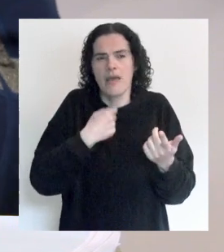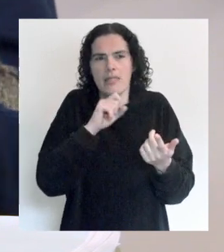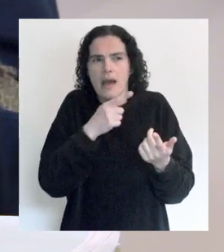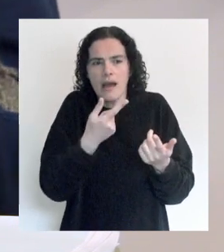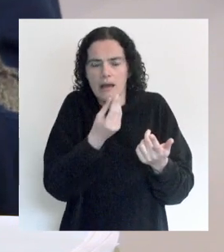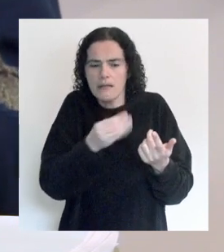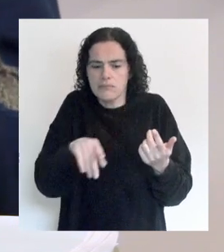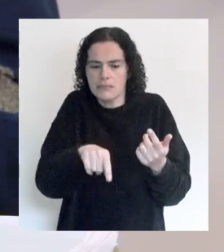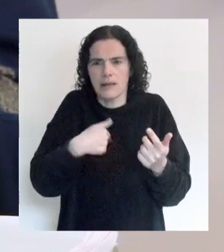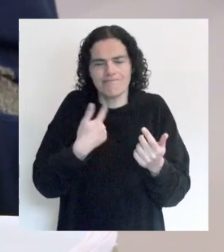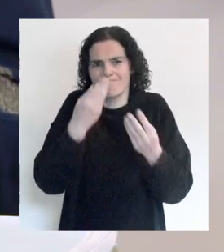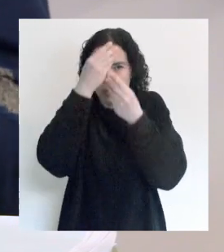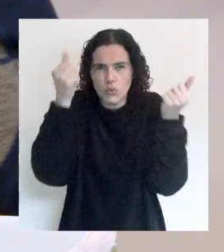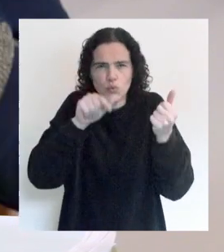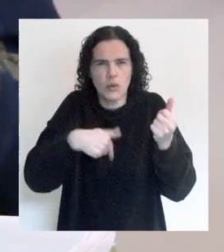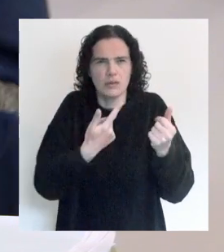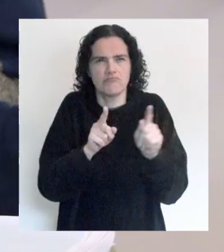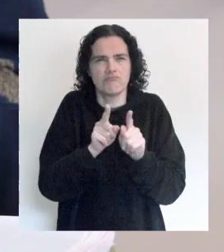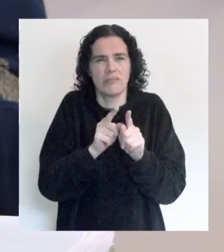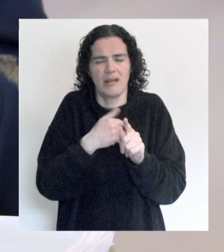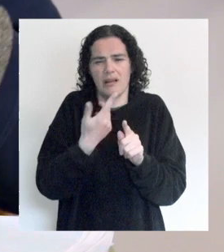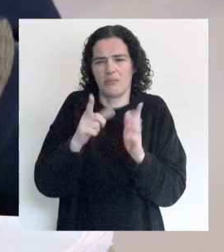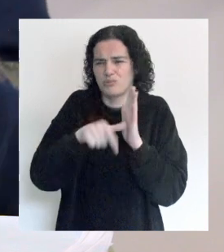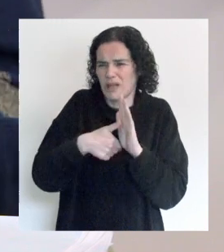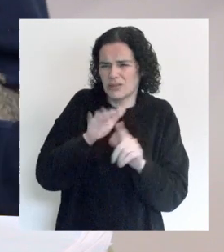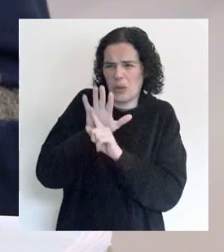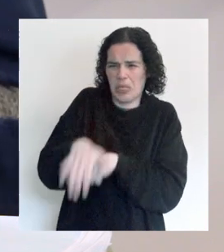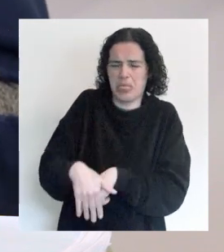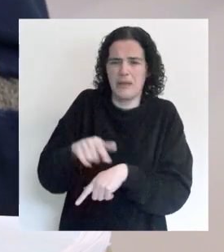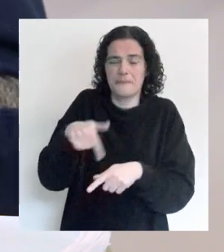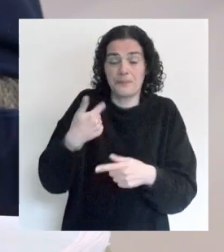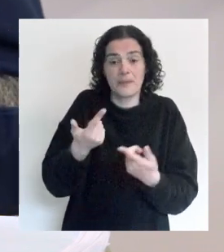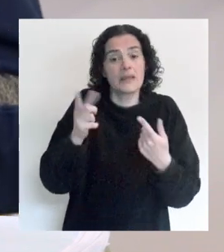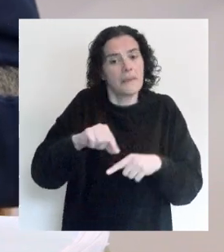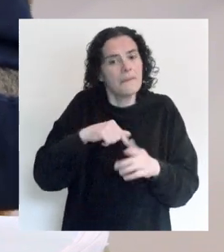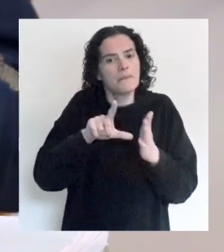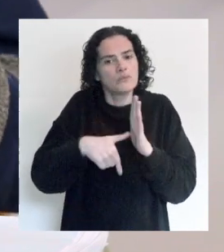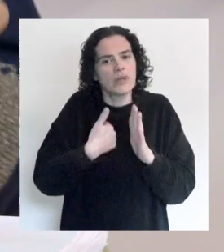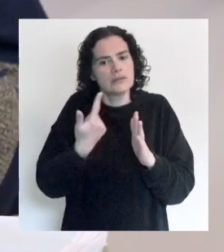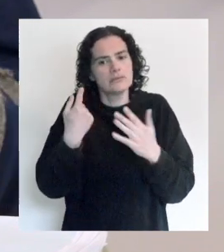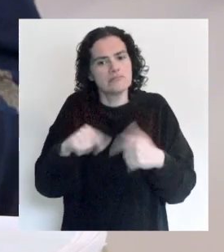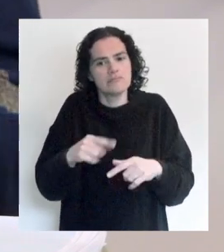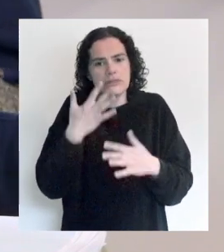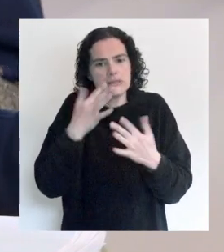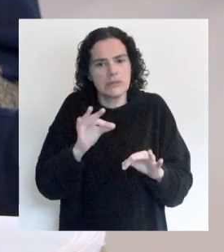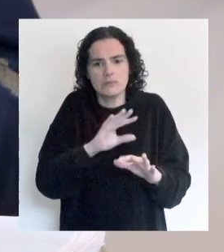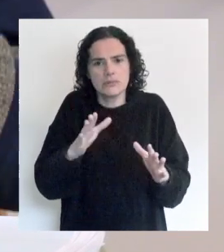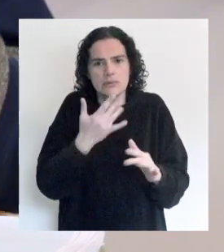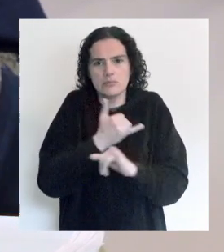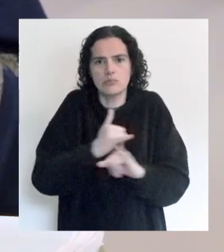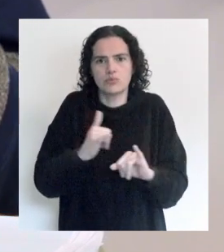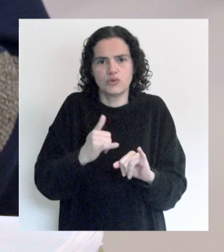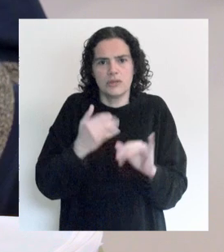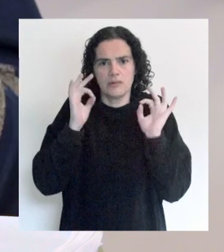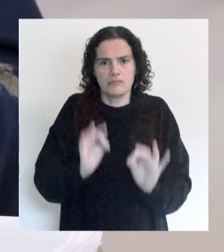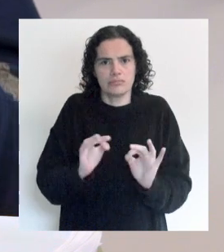There are also the projects which are maybe forgotten in a locker, just neglected projects. And then, of course, there are also projects which are simply